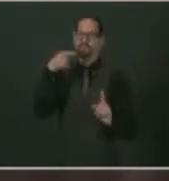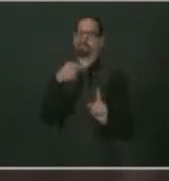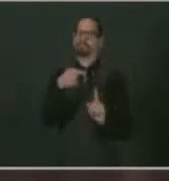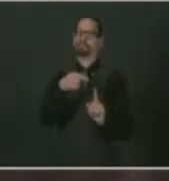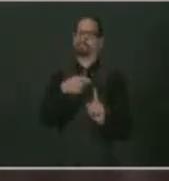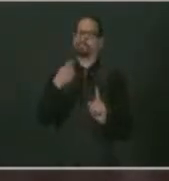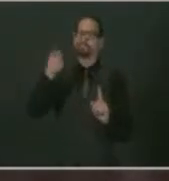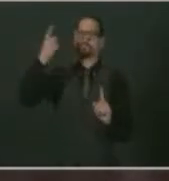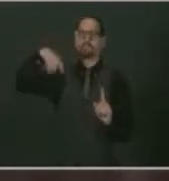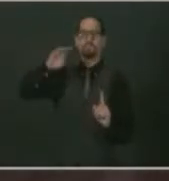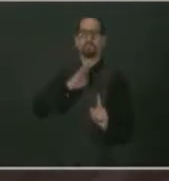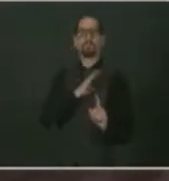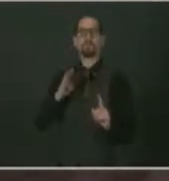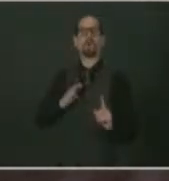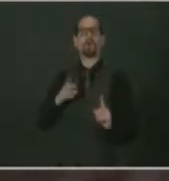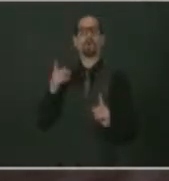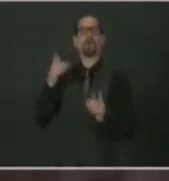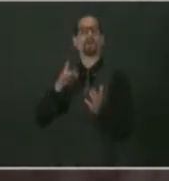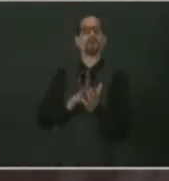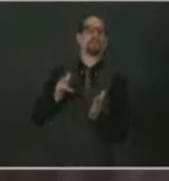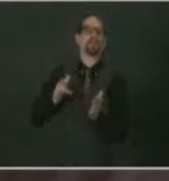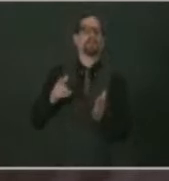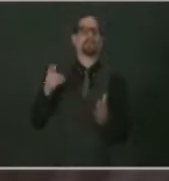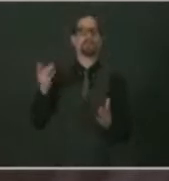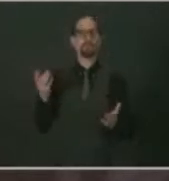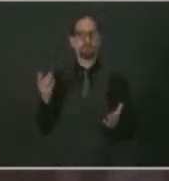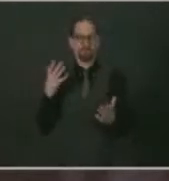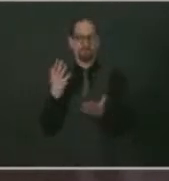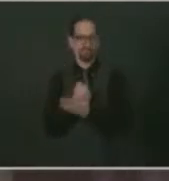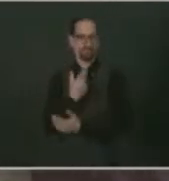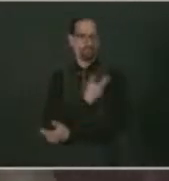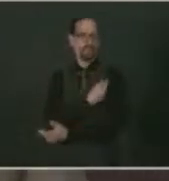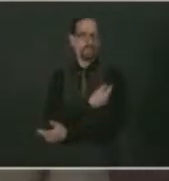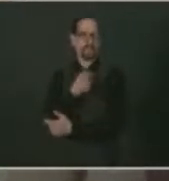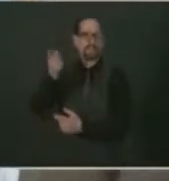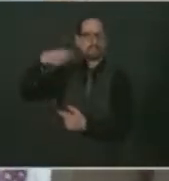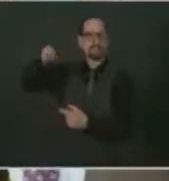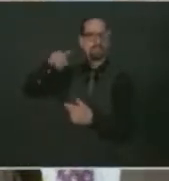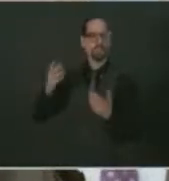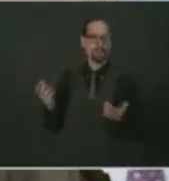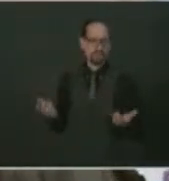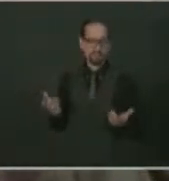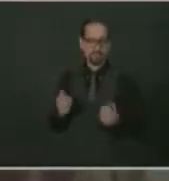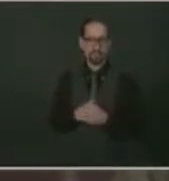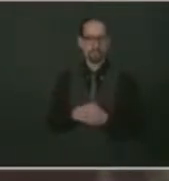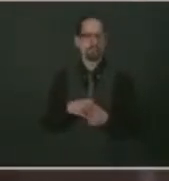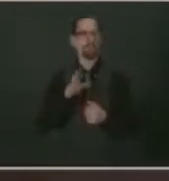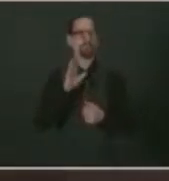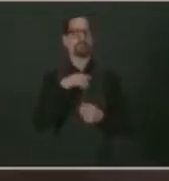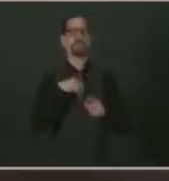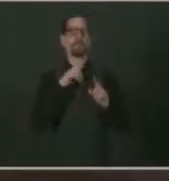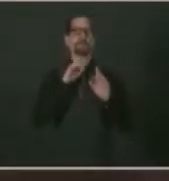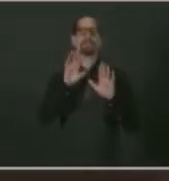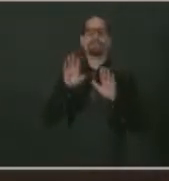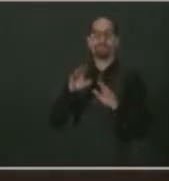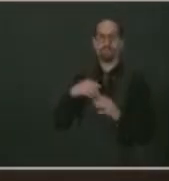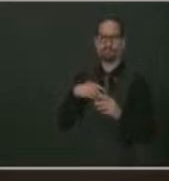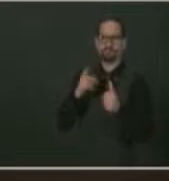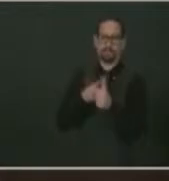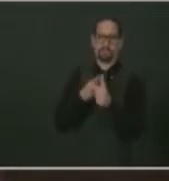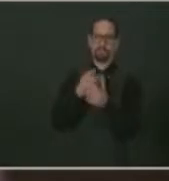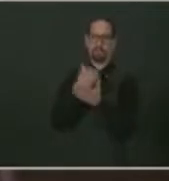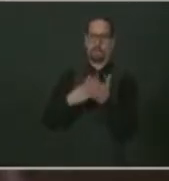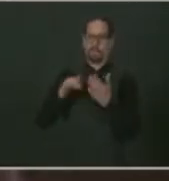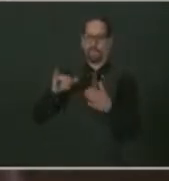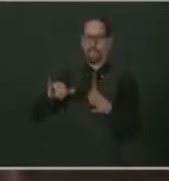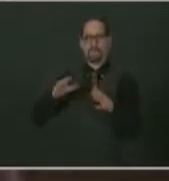Yeah, it's appreciated. The first portion of our vaccination campaign, as everyone understood, and we saw the